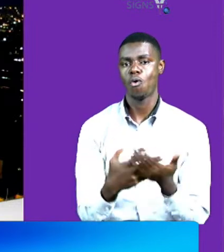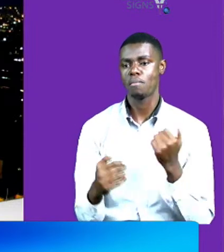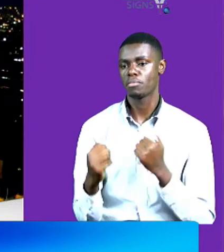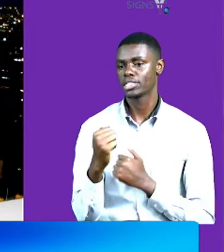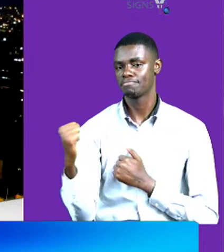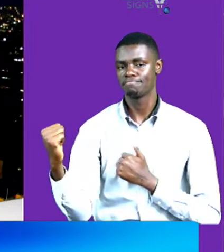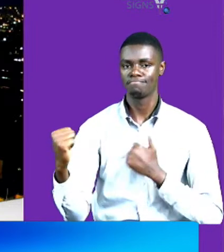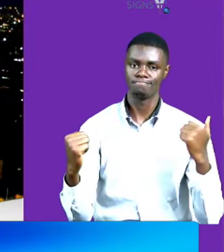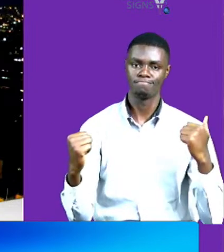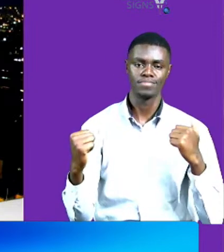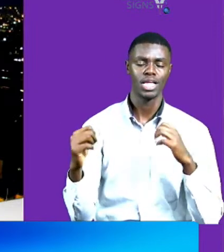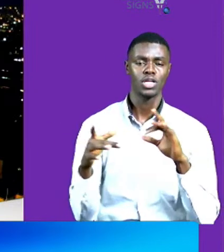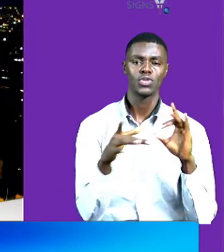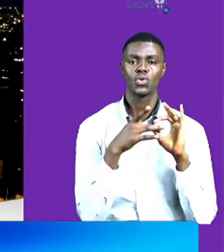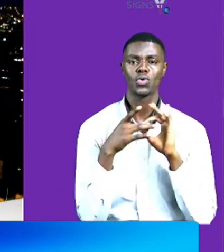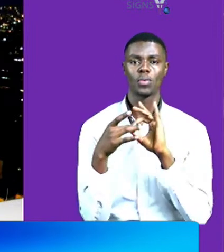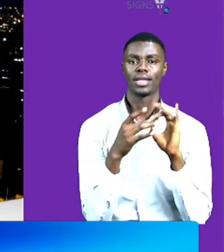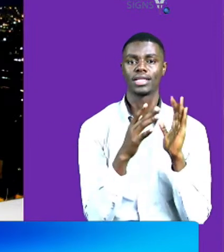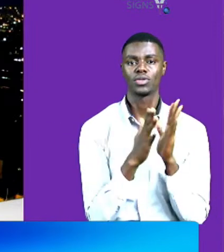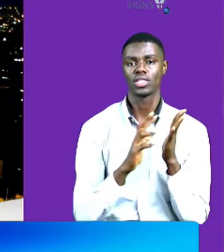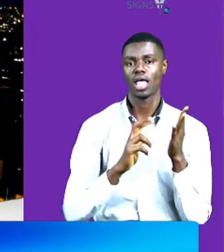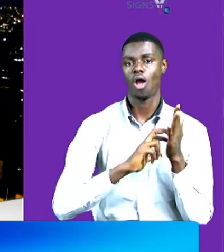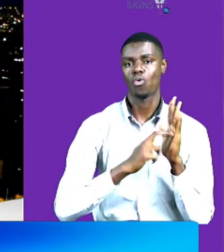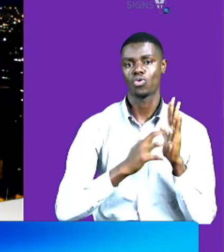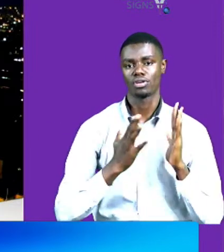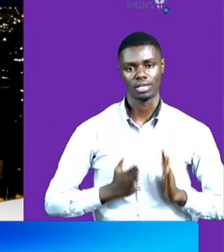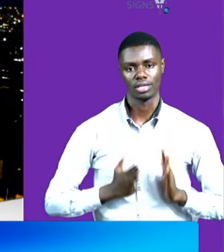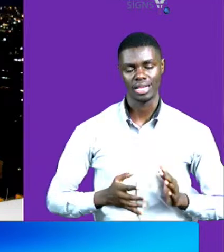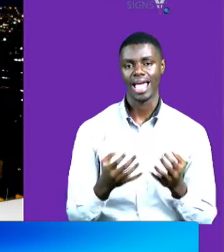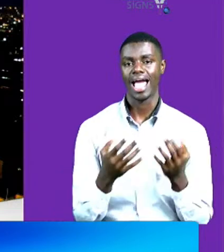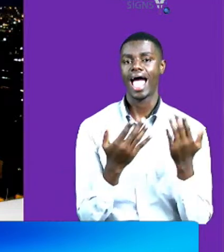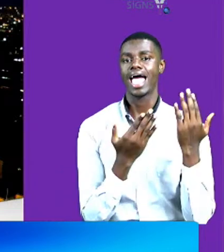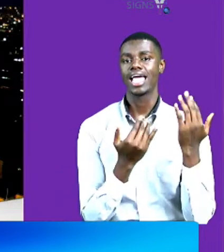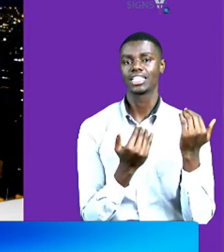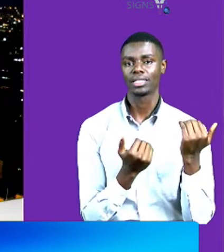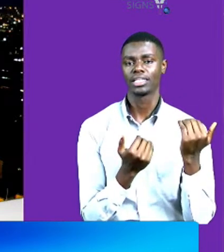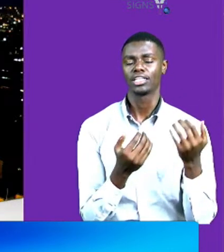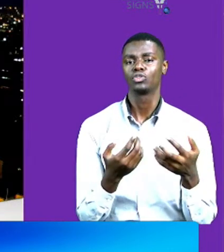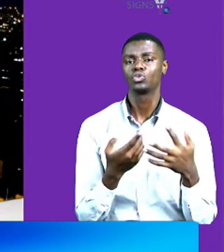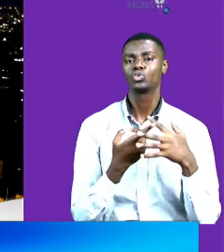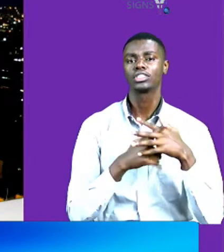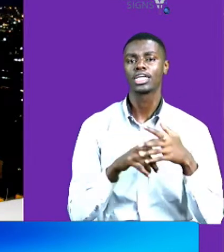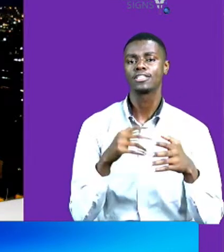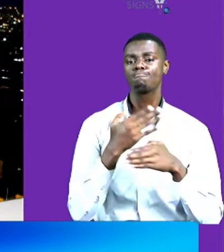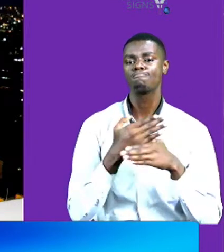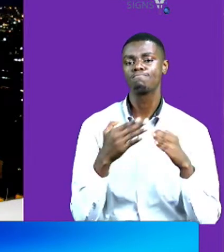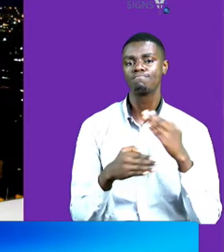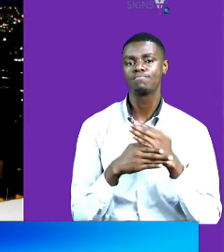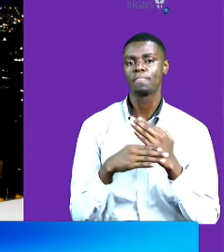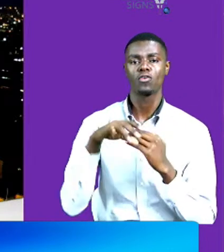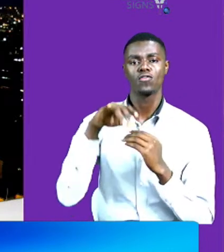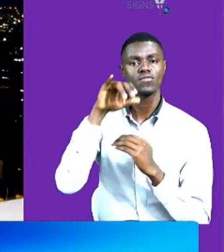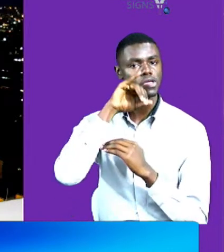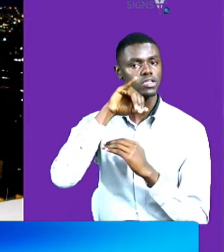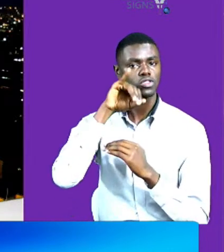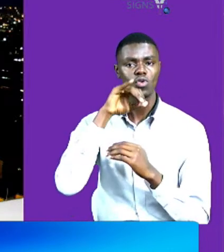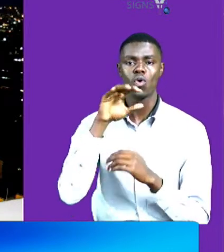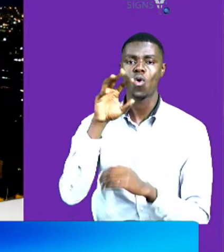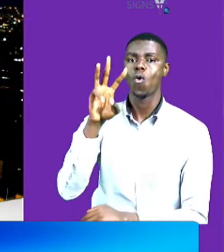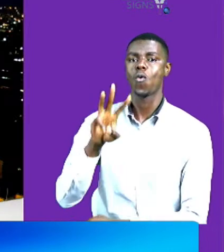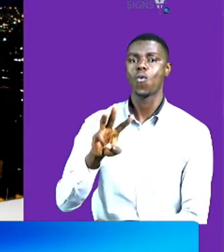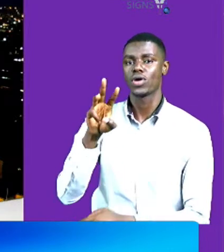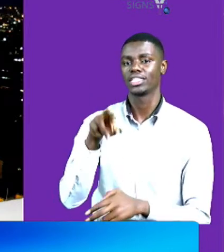sides to cooperate with contractors who are expected to start construction of the